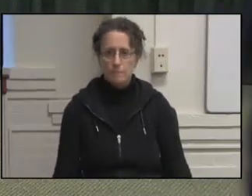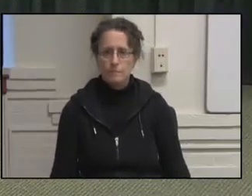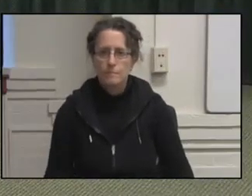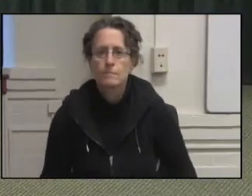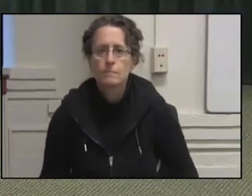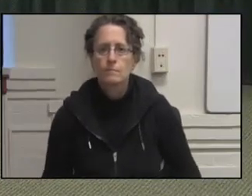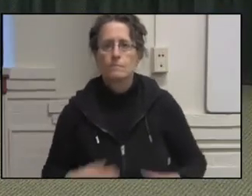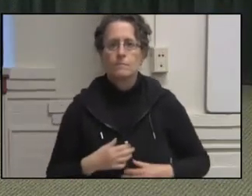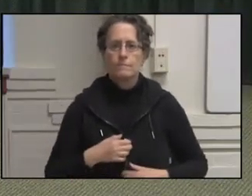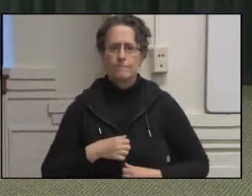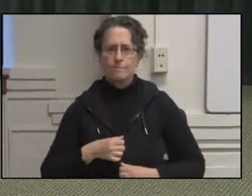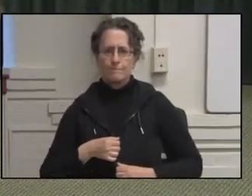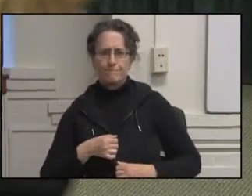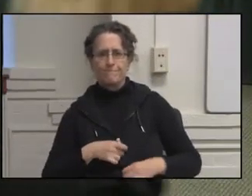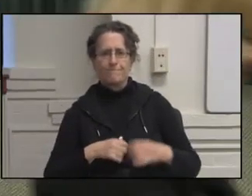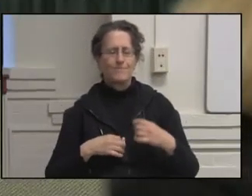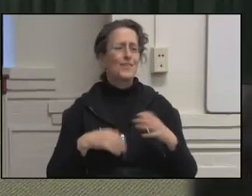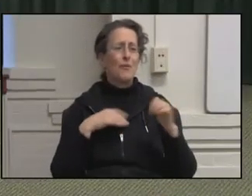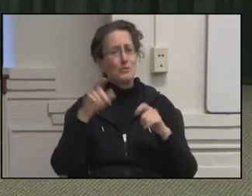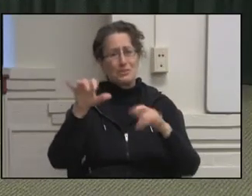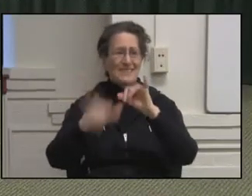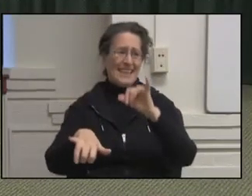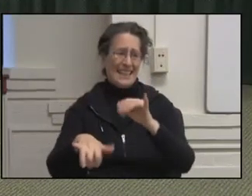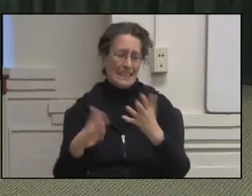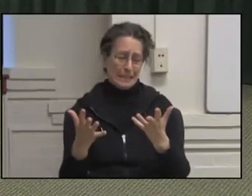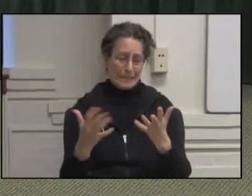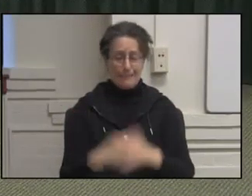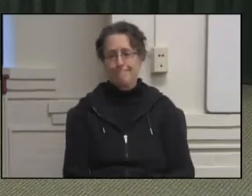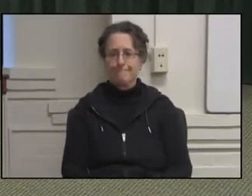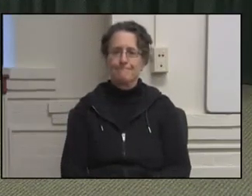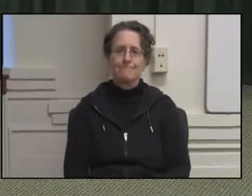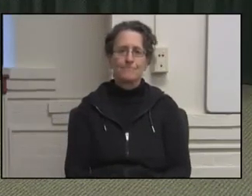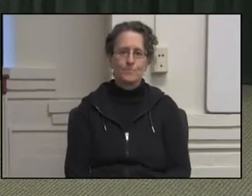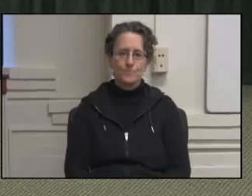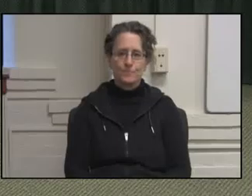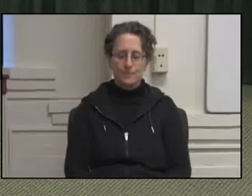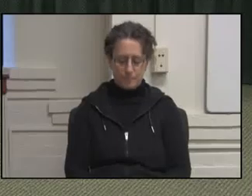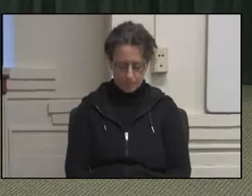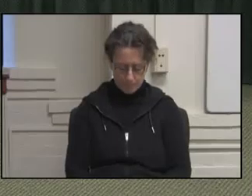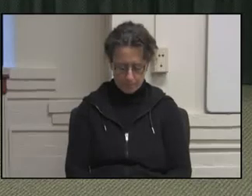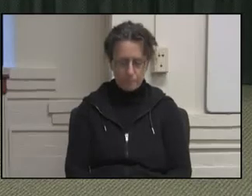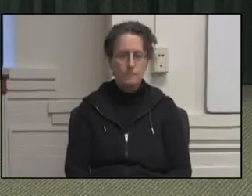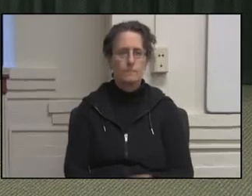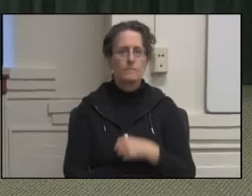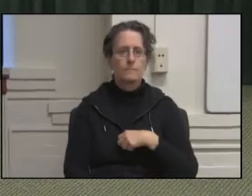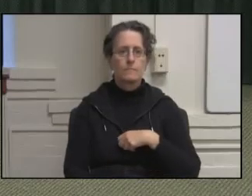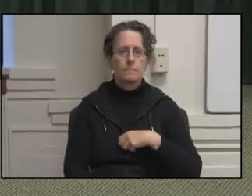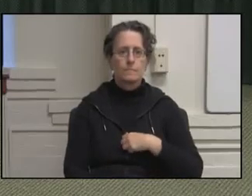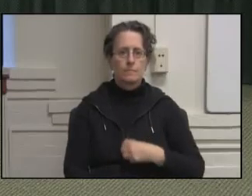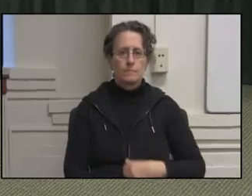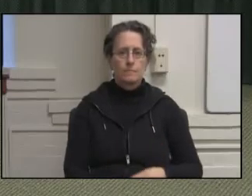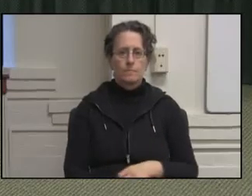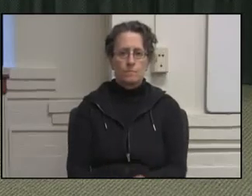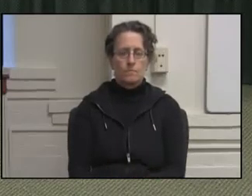Yeah. Well, actually, I shouldn't have really dismissed you, huh? Well, this is Whetstone. Yeah, that's Whetstone. One more. Or this is different.